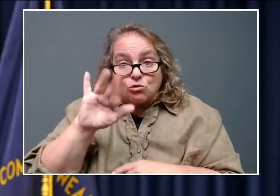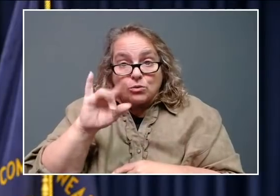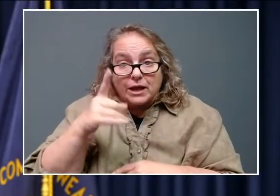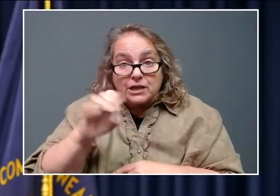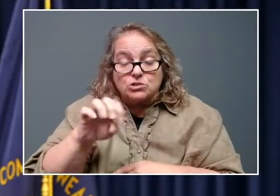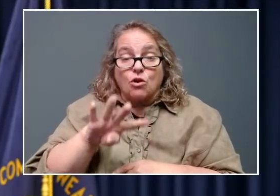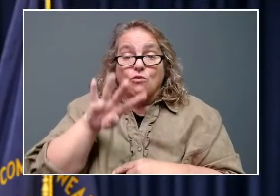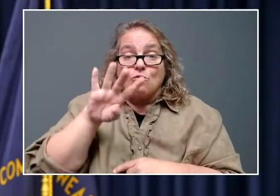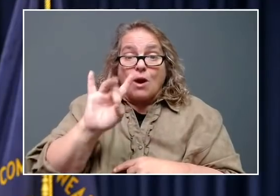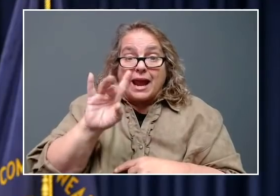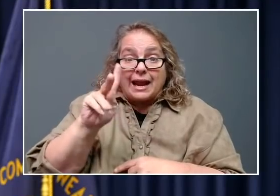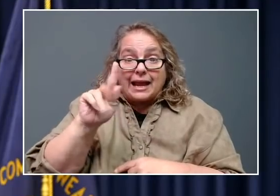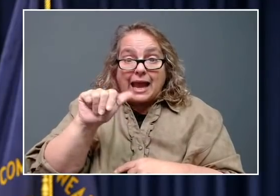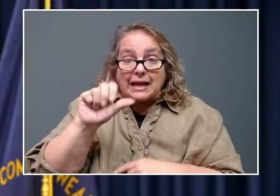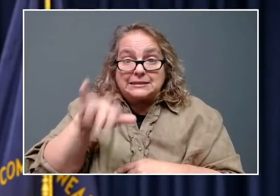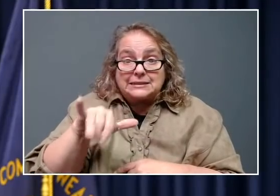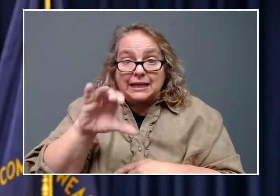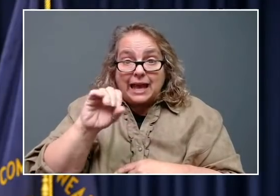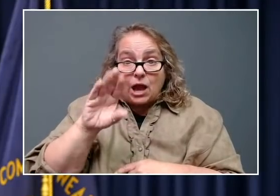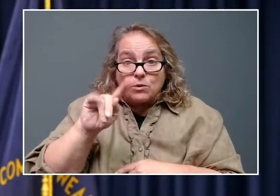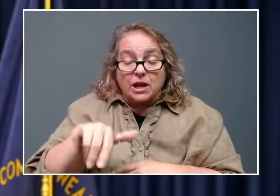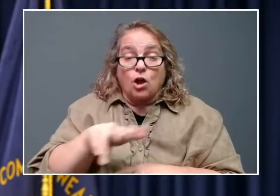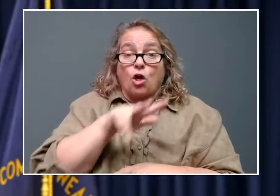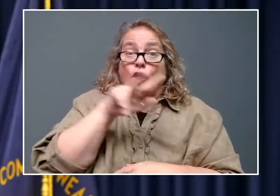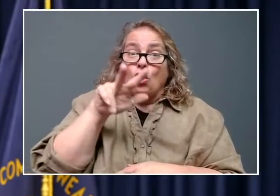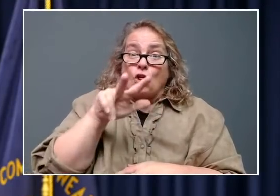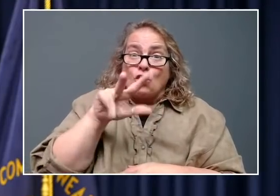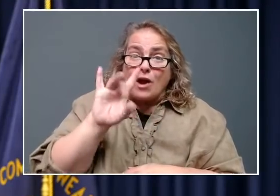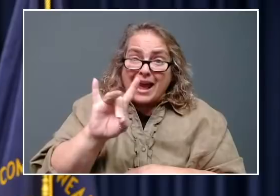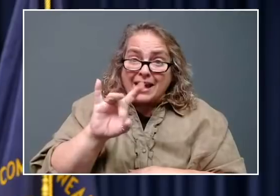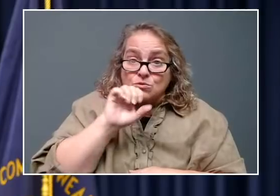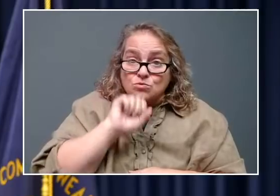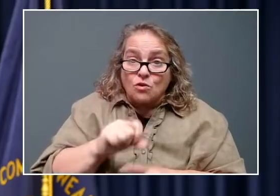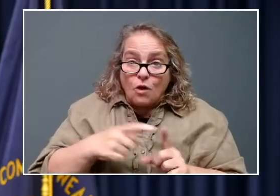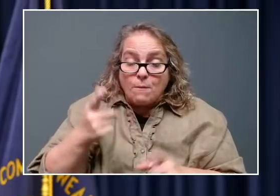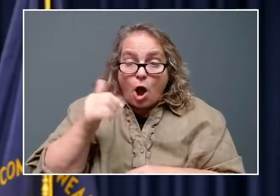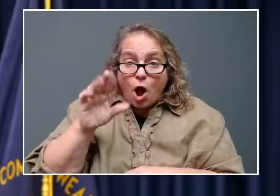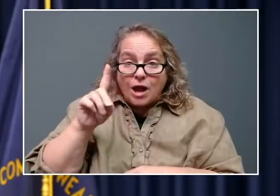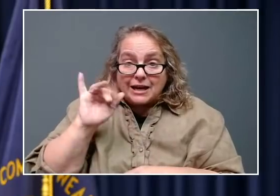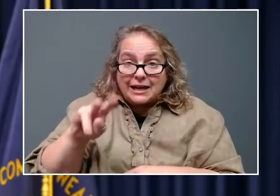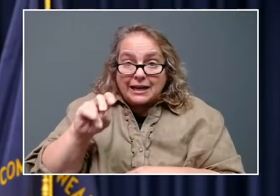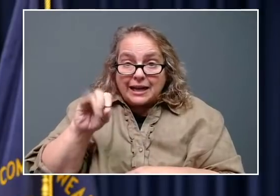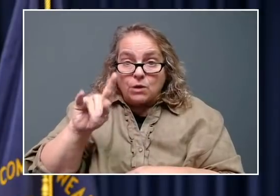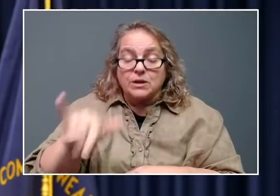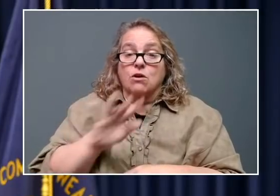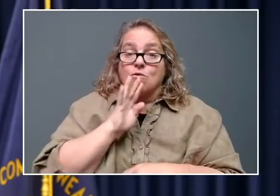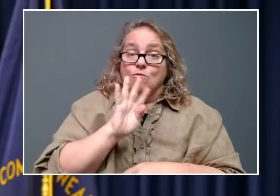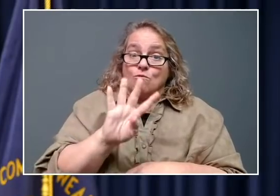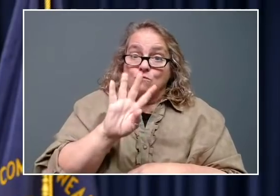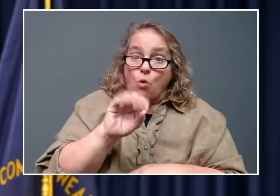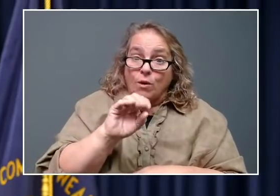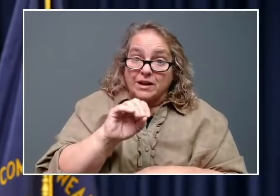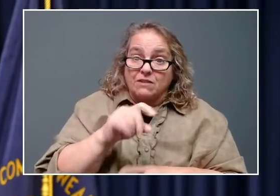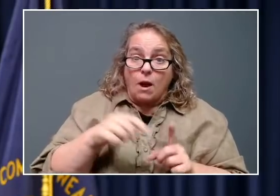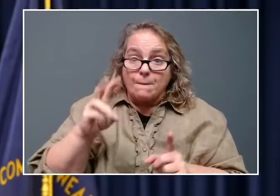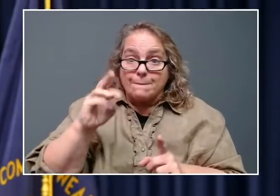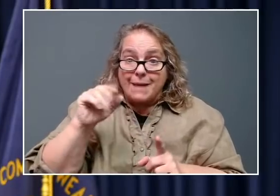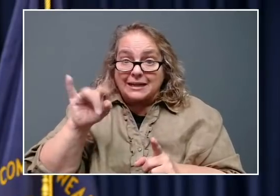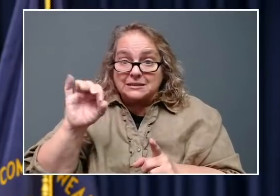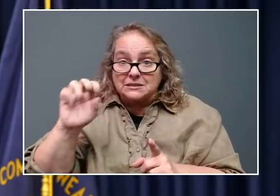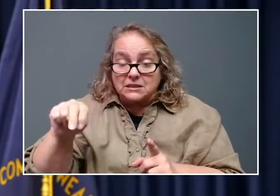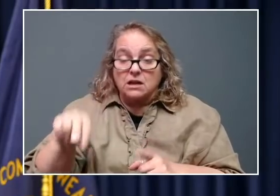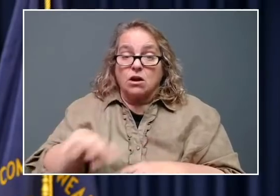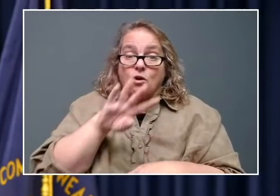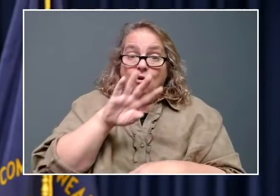Casey County, a 38-year-old from Hardin County, a 40-year-old from Madison County, a 41-year-old